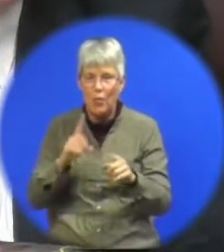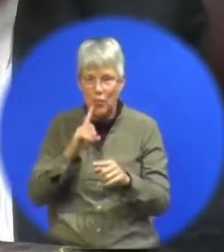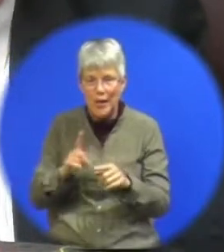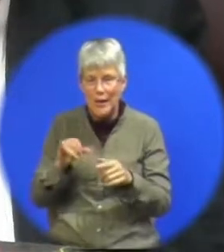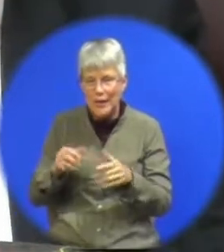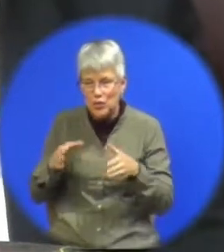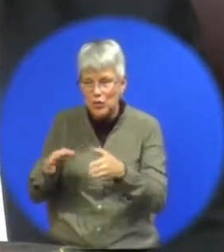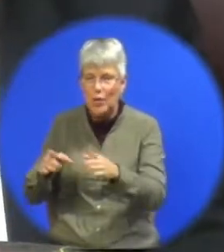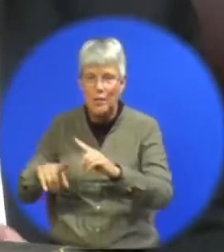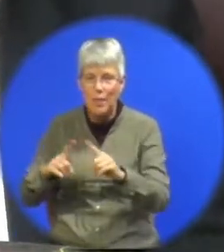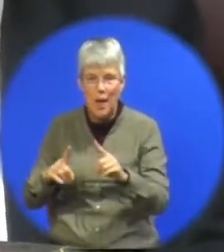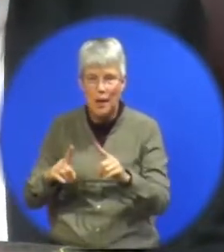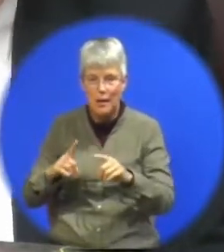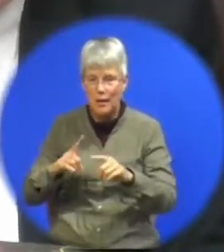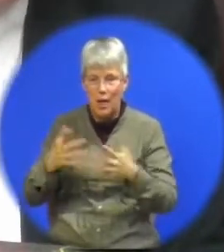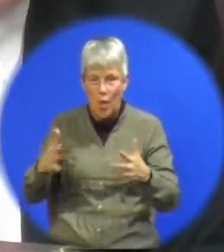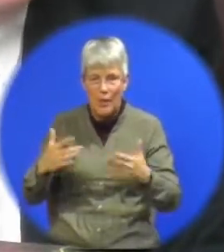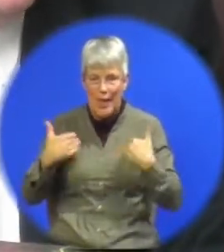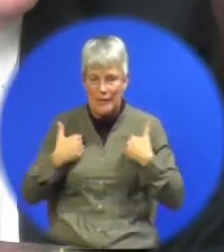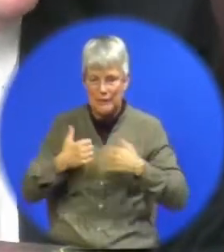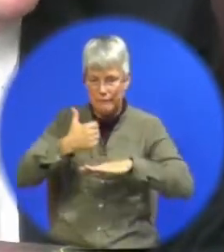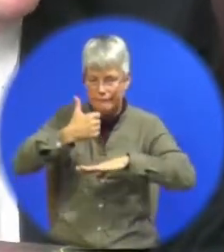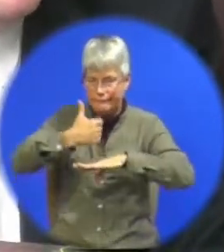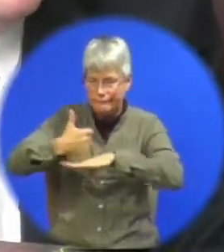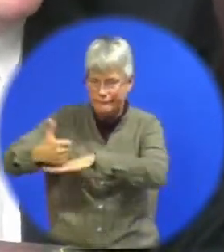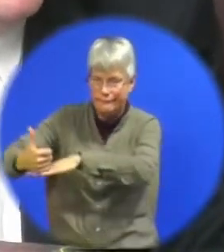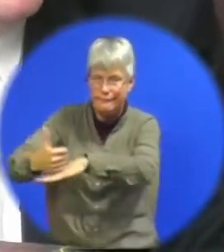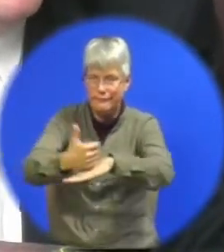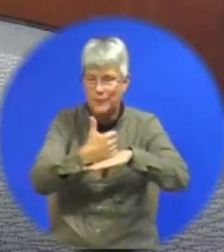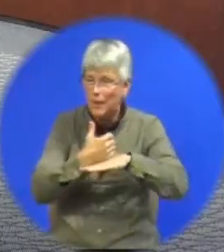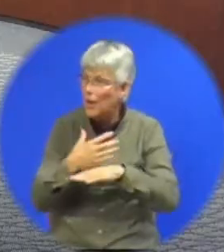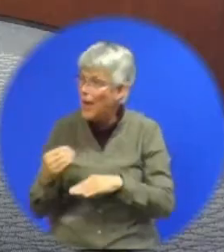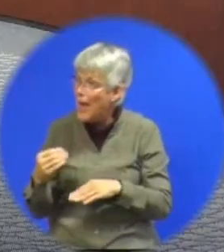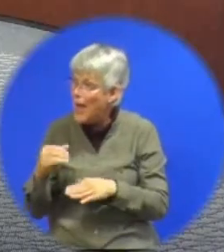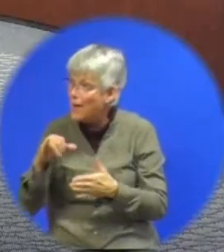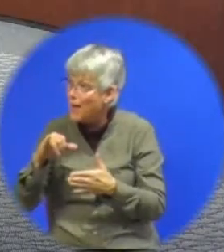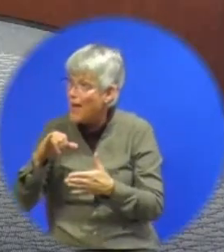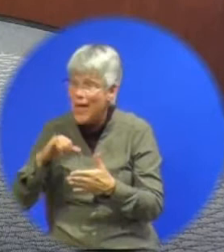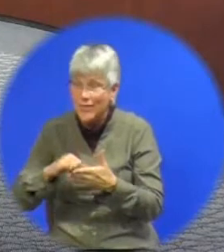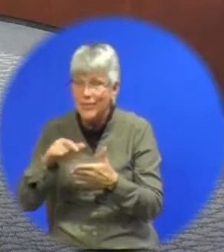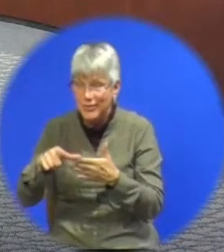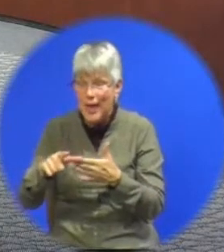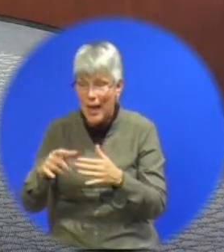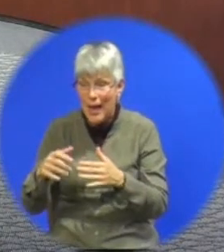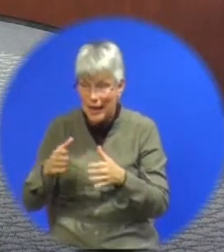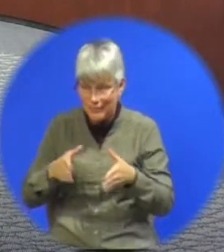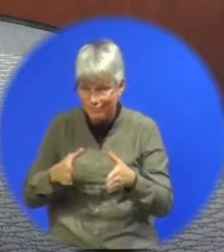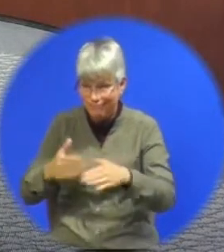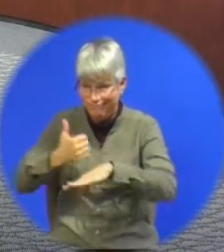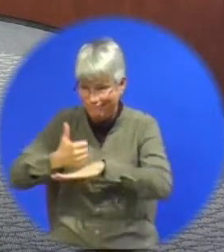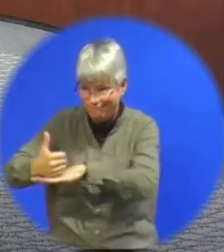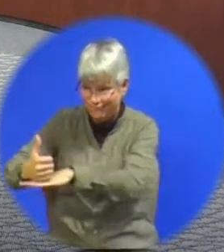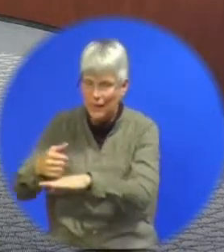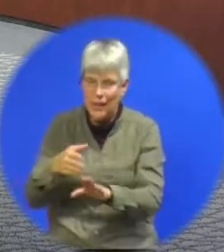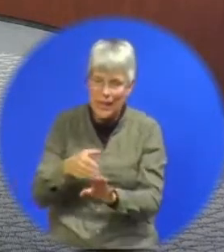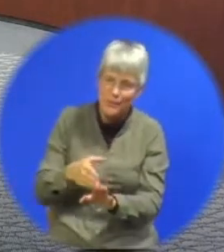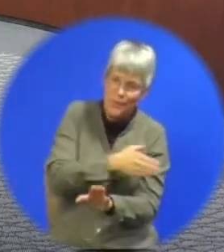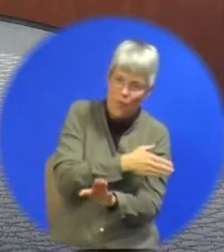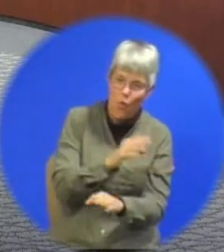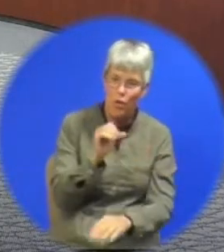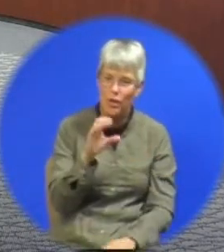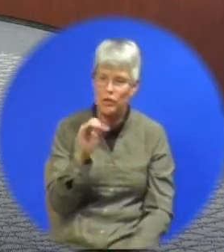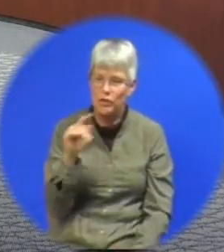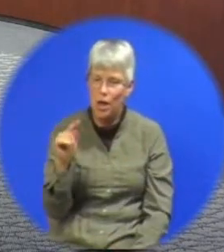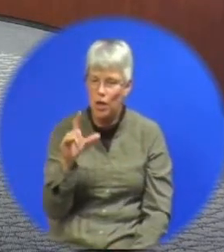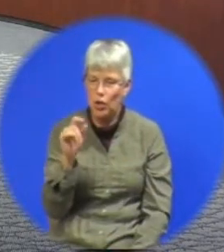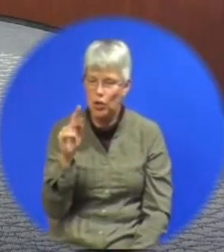yes. Yeah. And this predates Scott Lookaday. Oh, yeah, it's 30 plus years. What's the I'll wish make of council? I'll